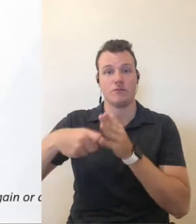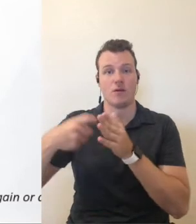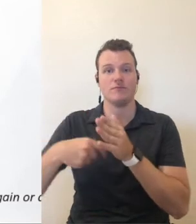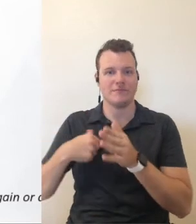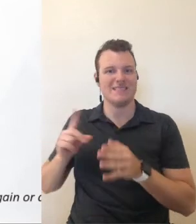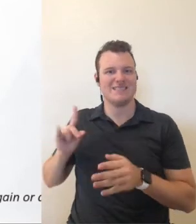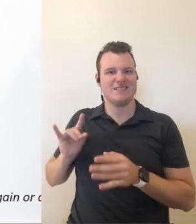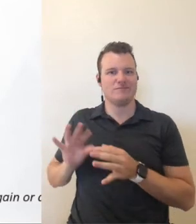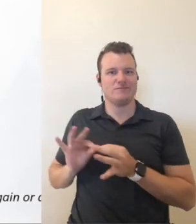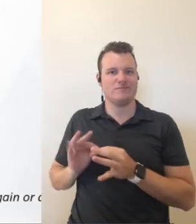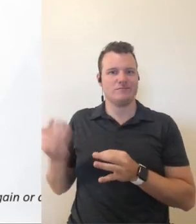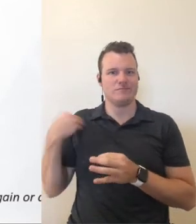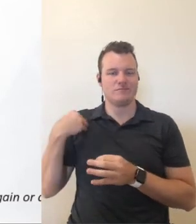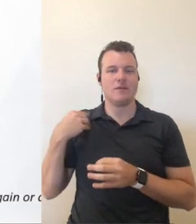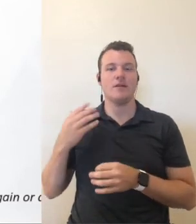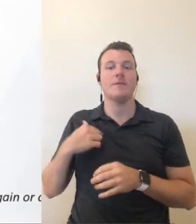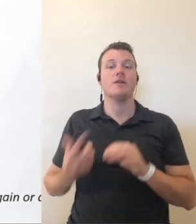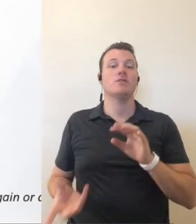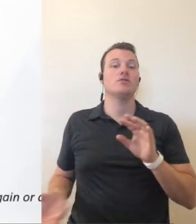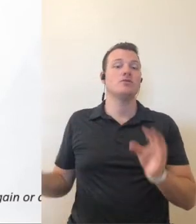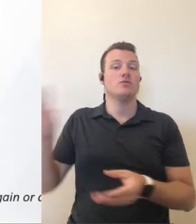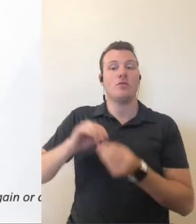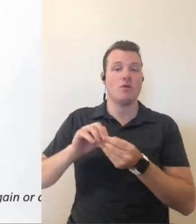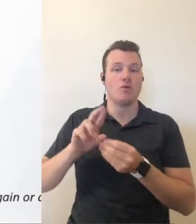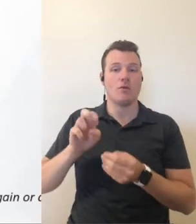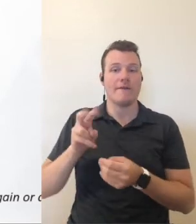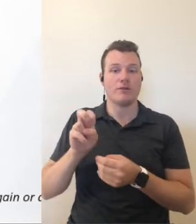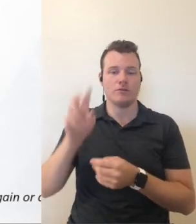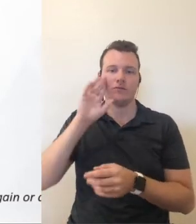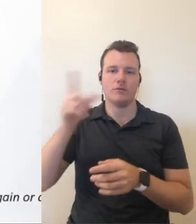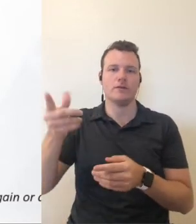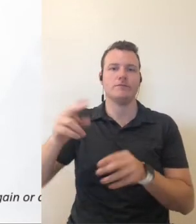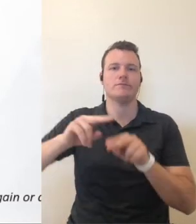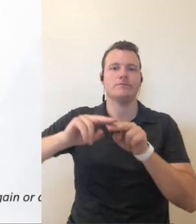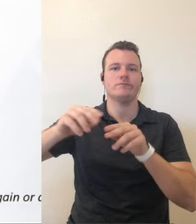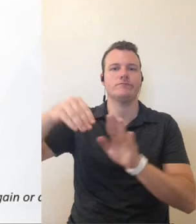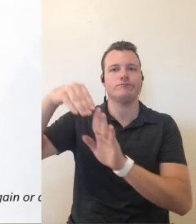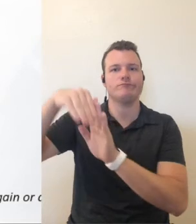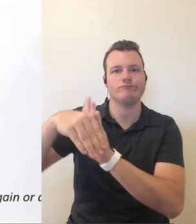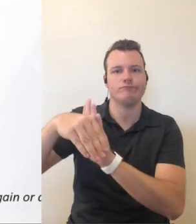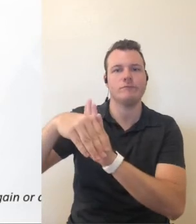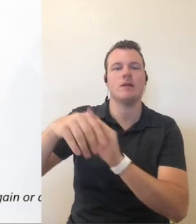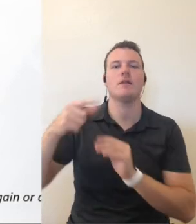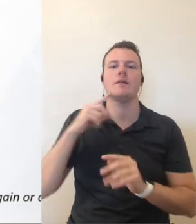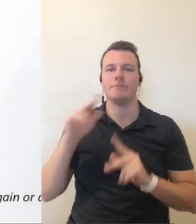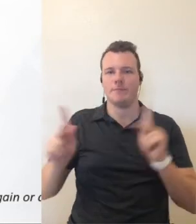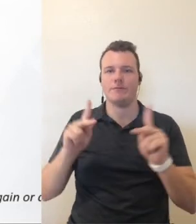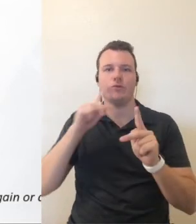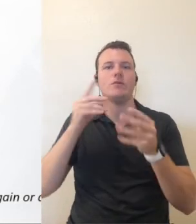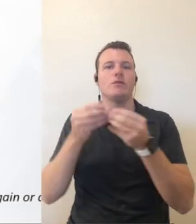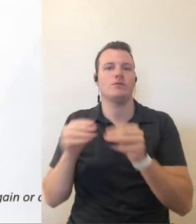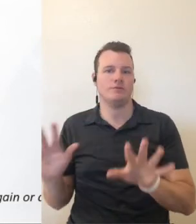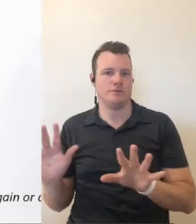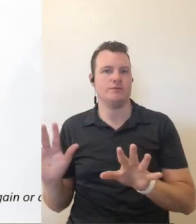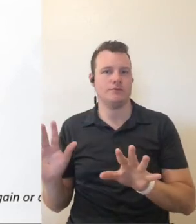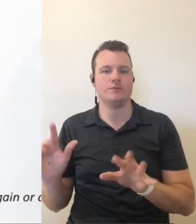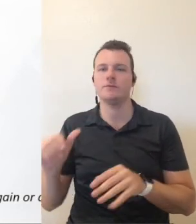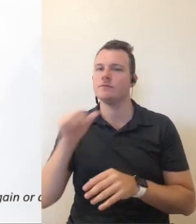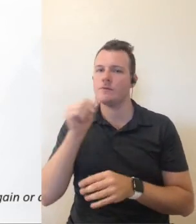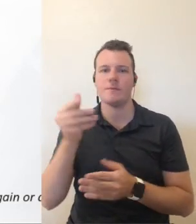as I've said earlier, my total revenue is going to decrease because I'm going to lose a fair number of